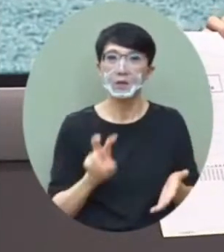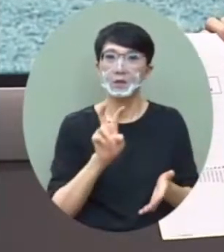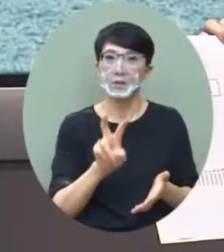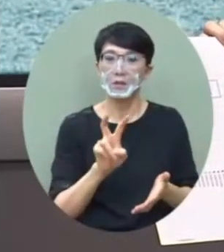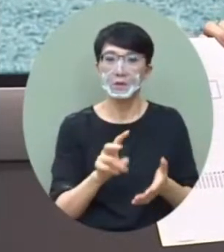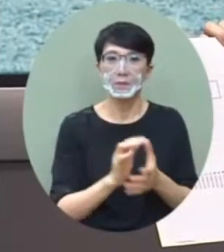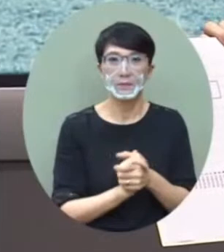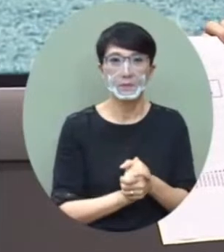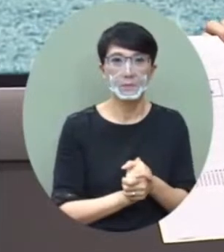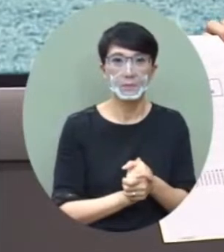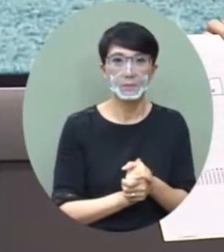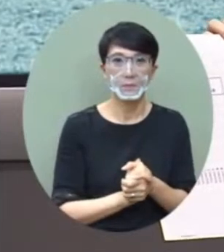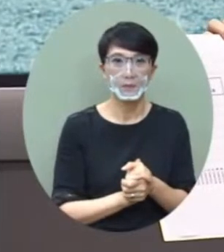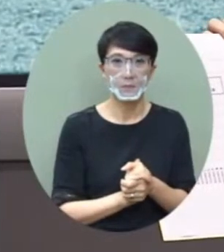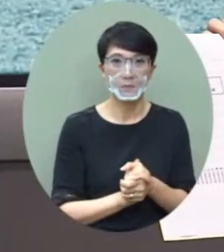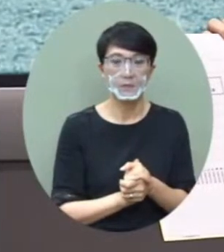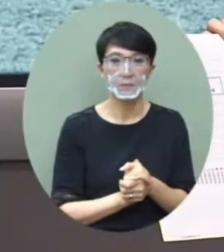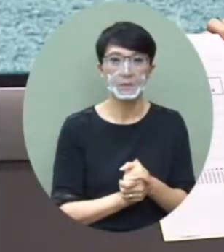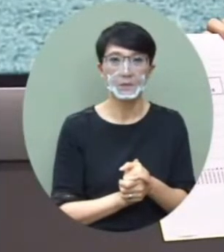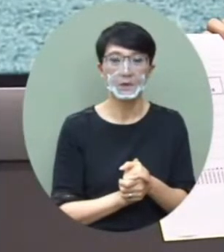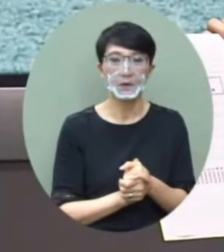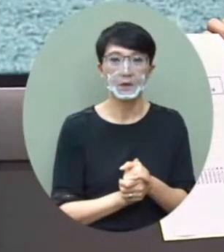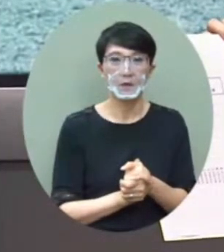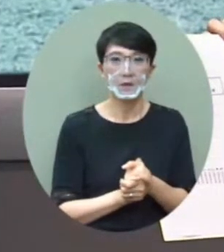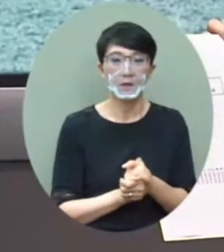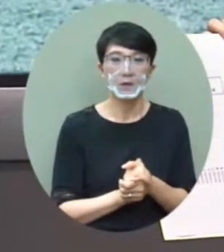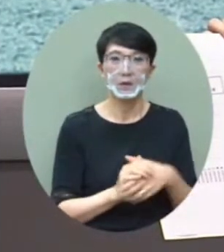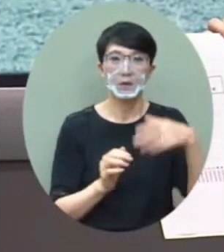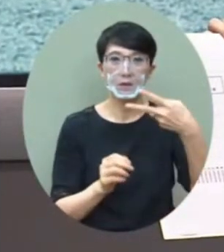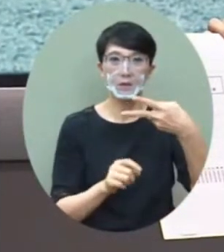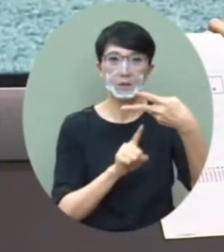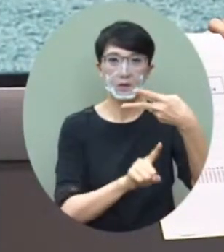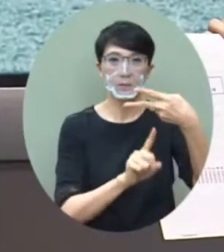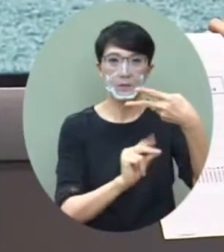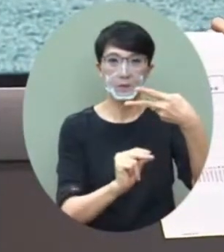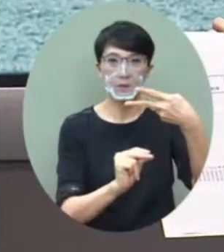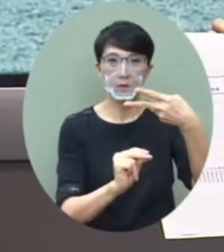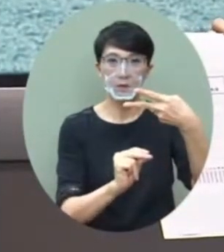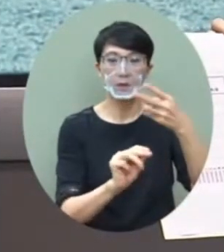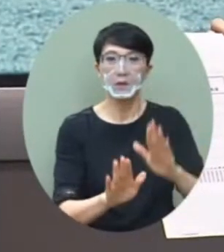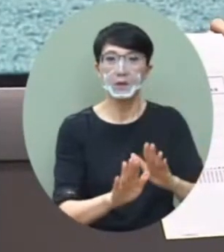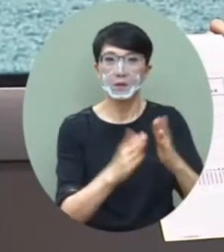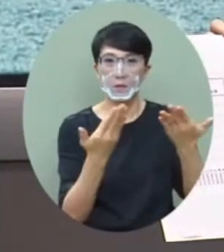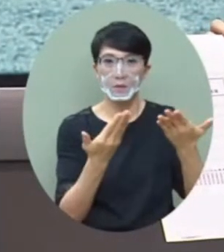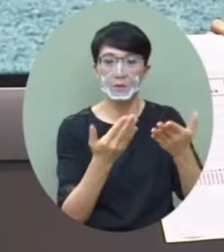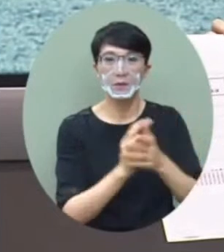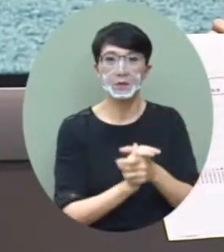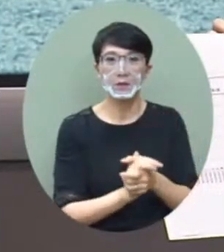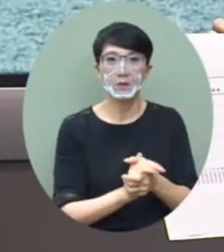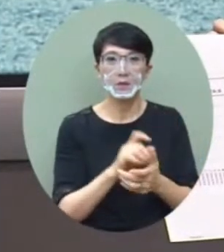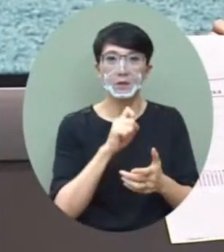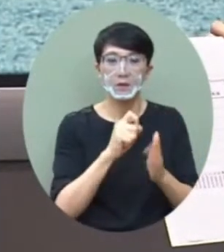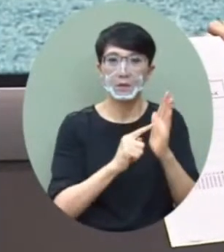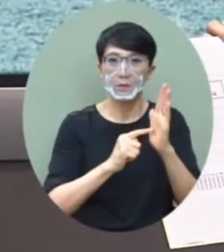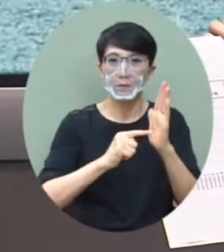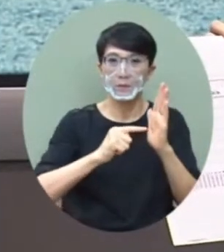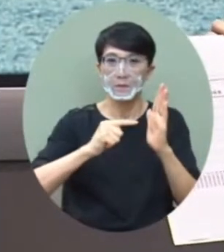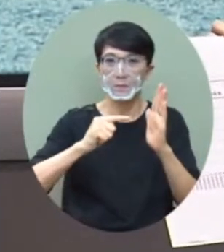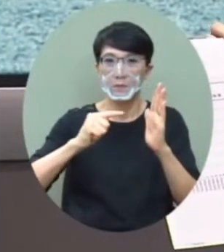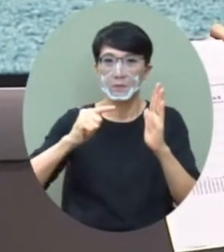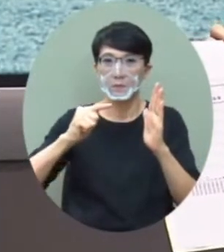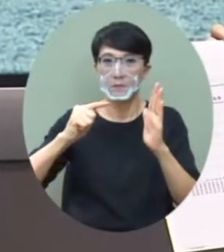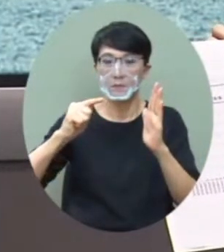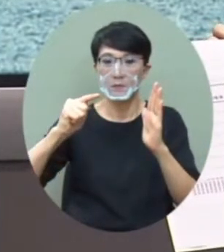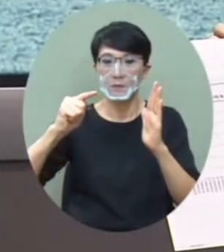us an overall picture of daily number of infections. So from the 17th of February onwards,